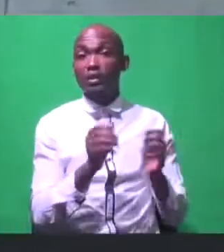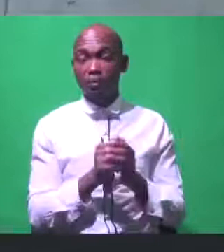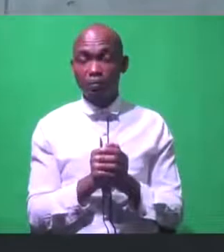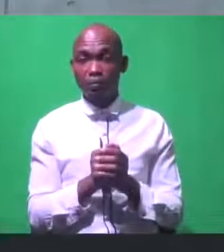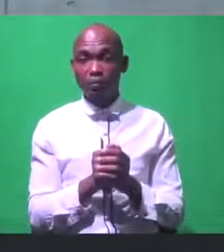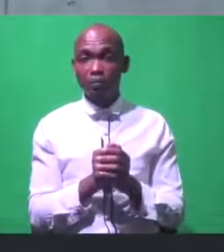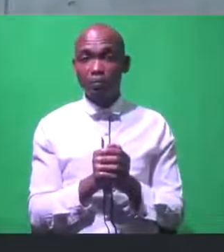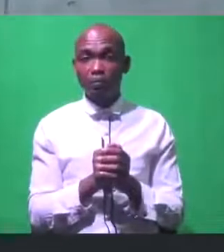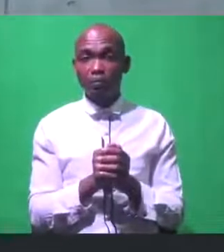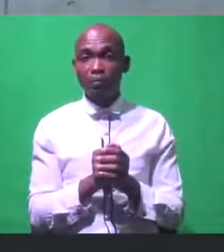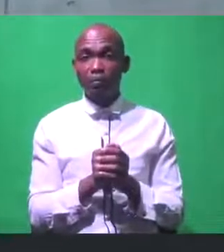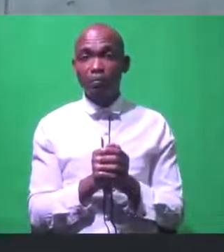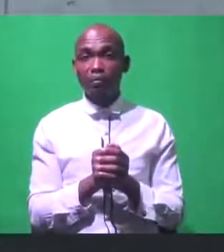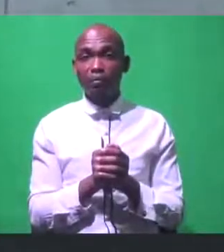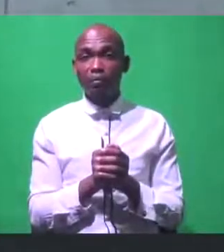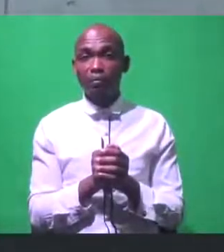racism.